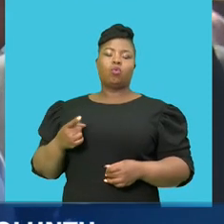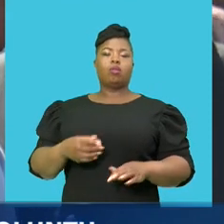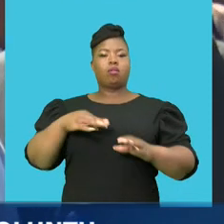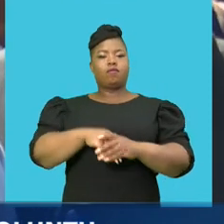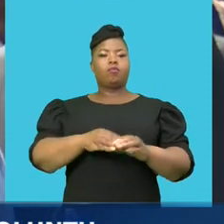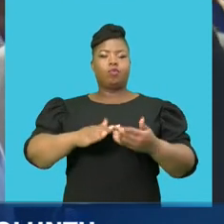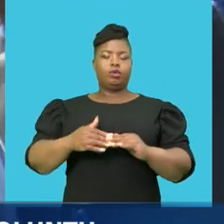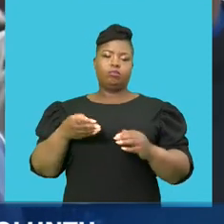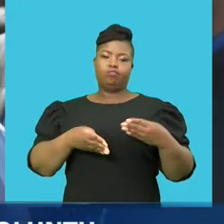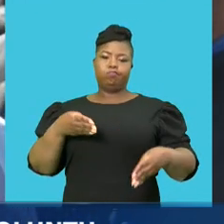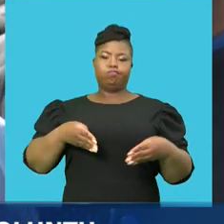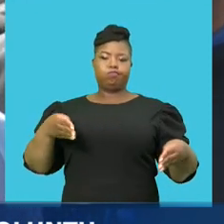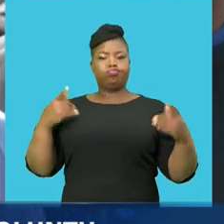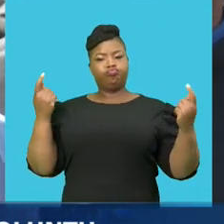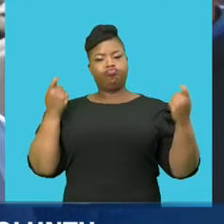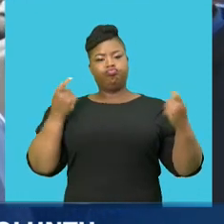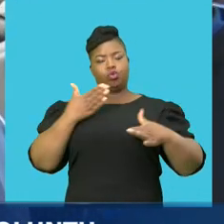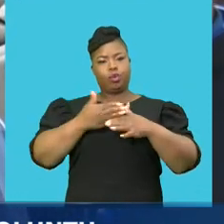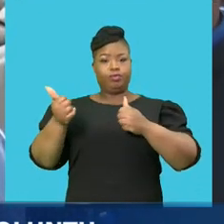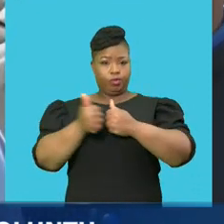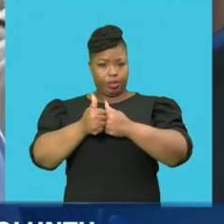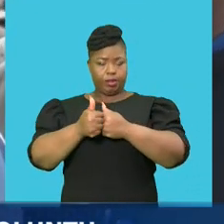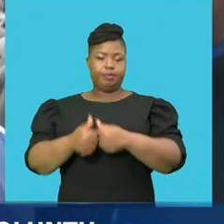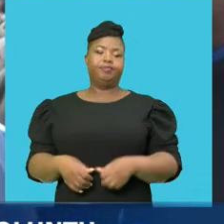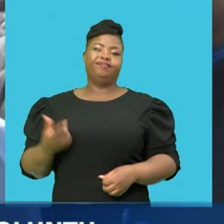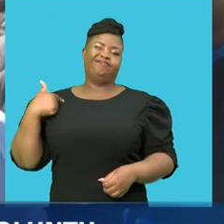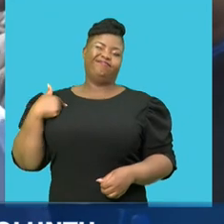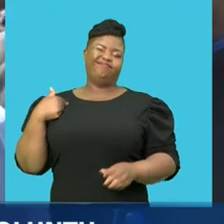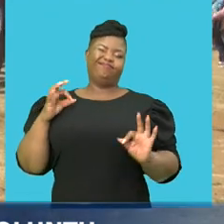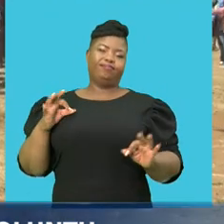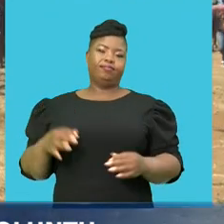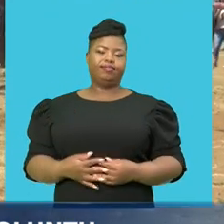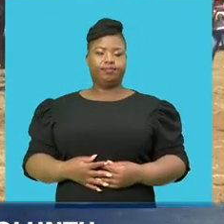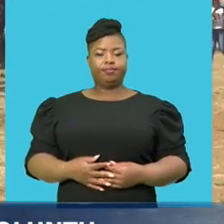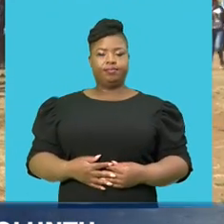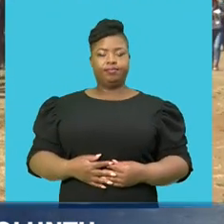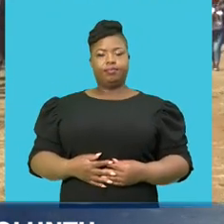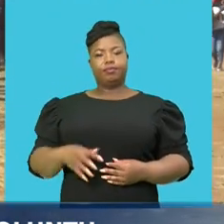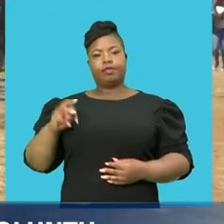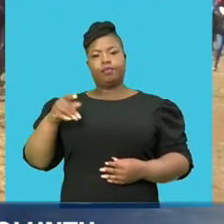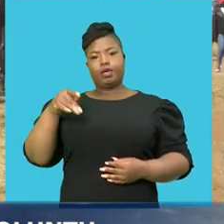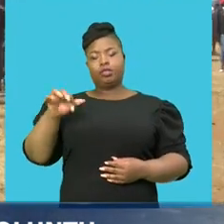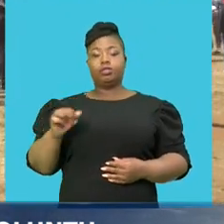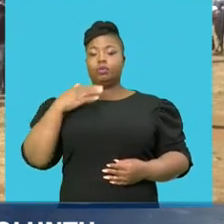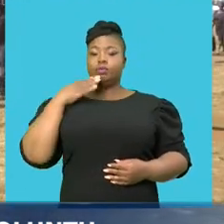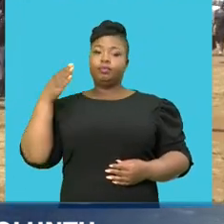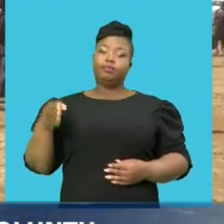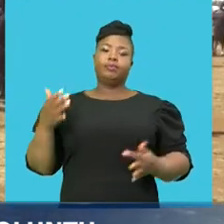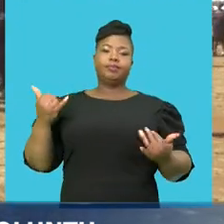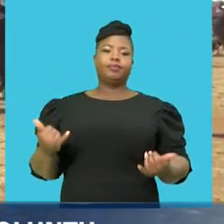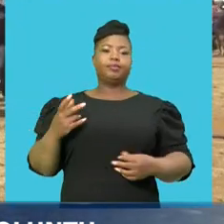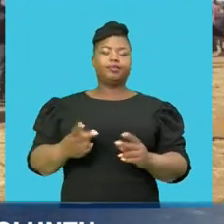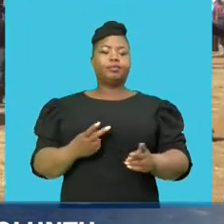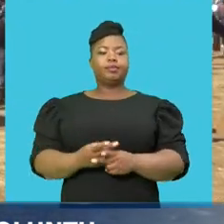that are here to celebrate the working together, and for me, that is the main. UMasha njengomntu osele kufutshane